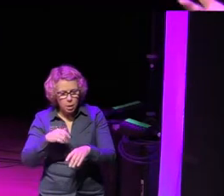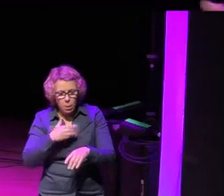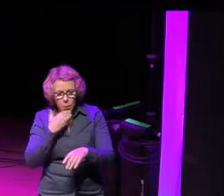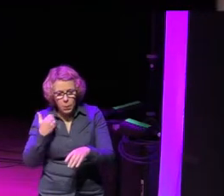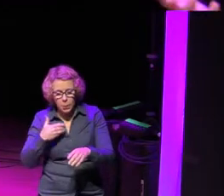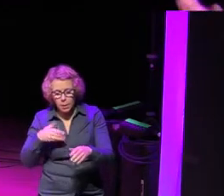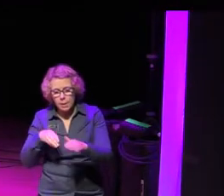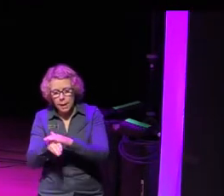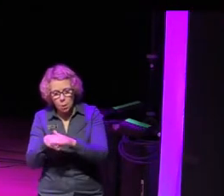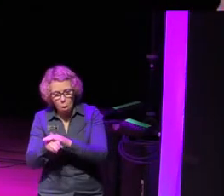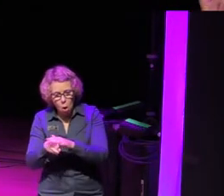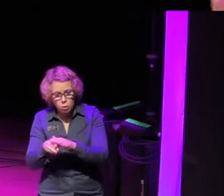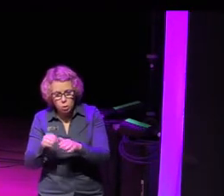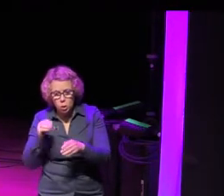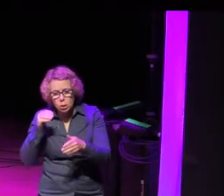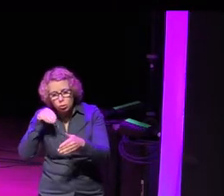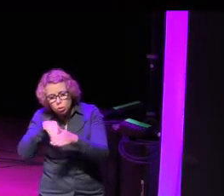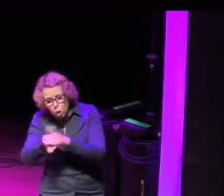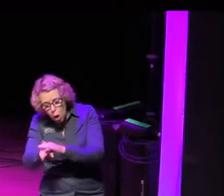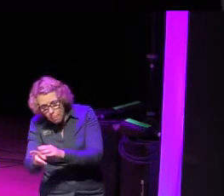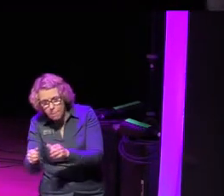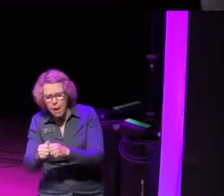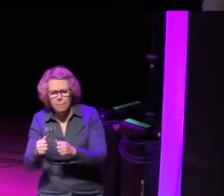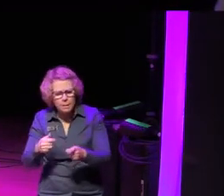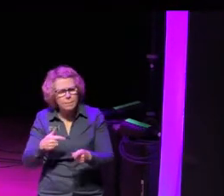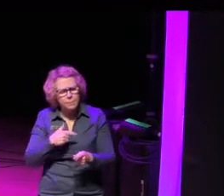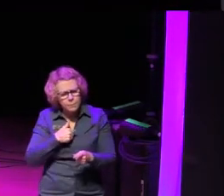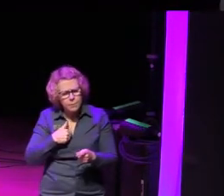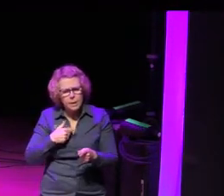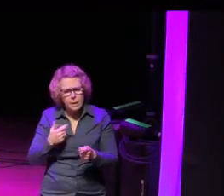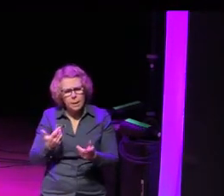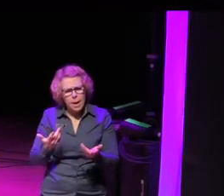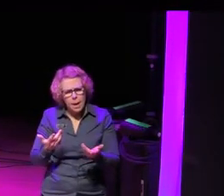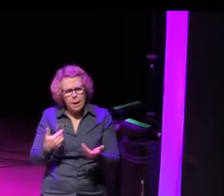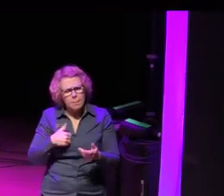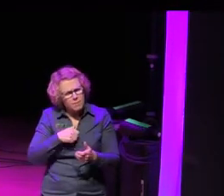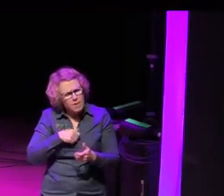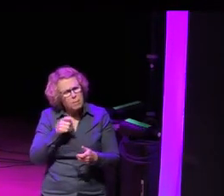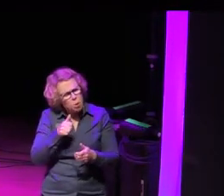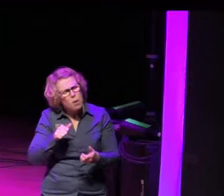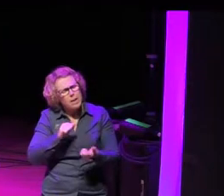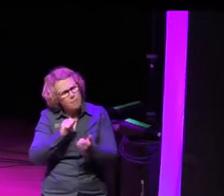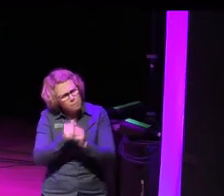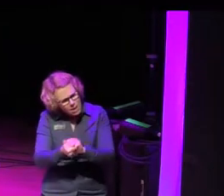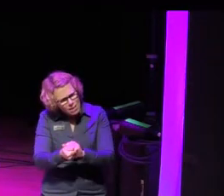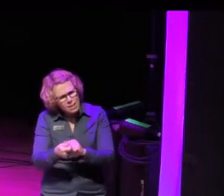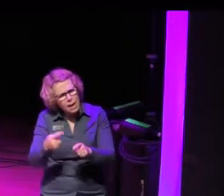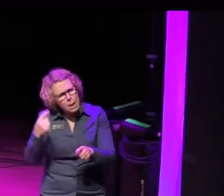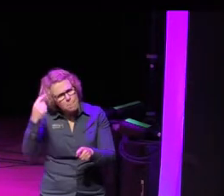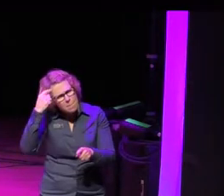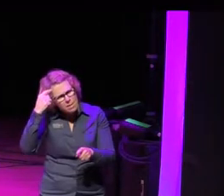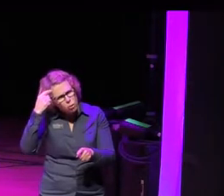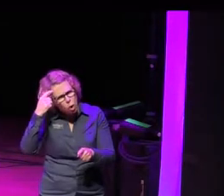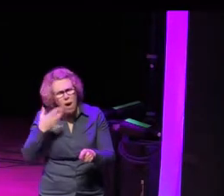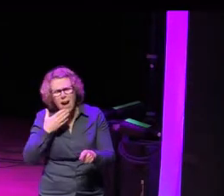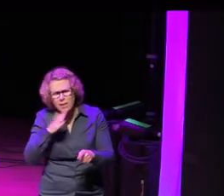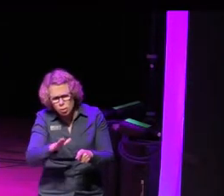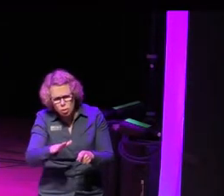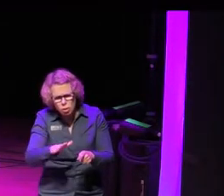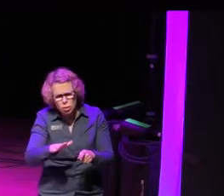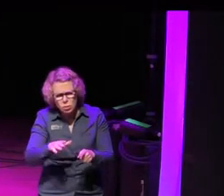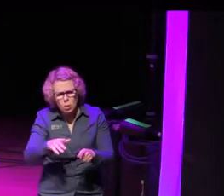but luckily, I mean, hopefully we can move further than that. But we need to have that change in mentality and perception